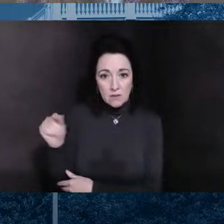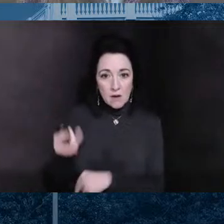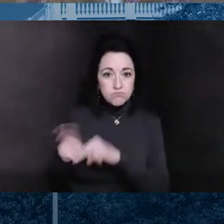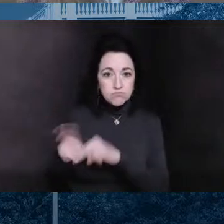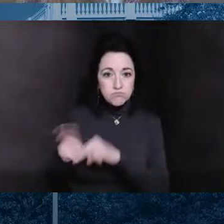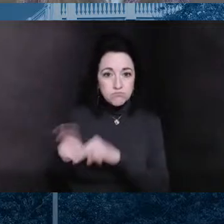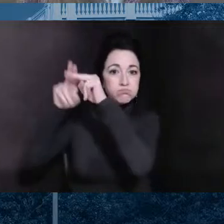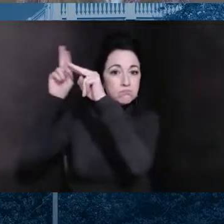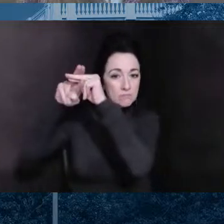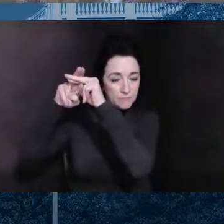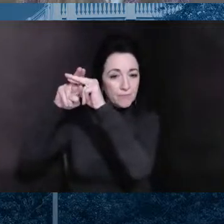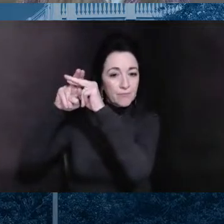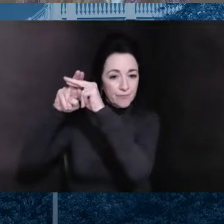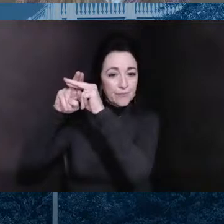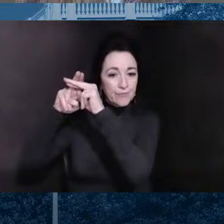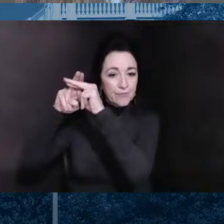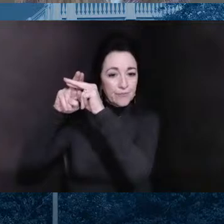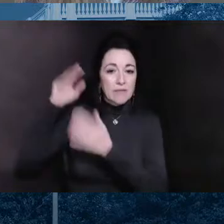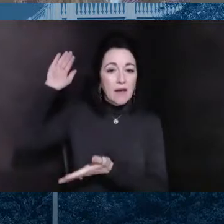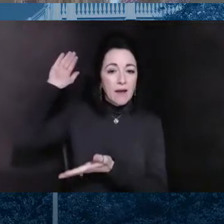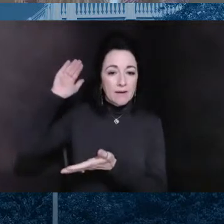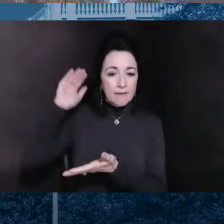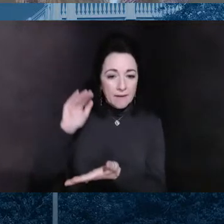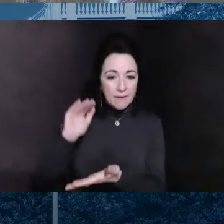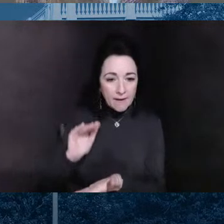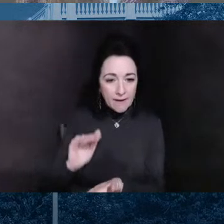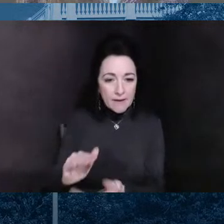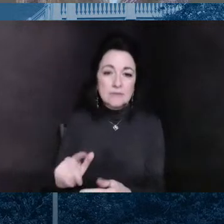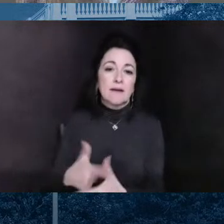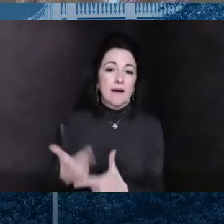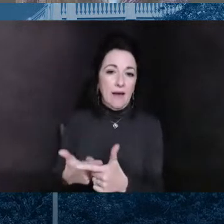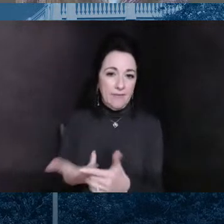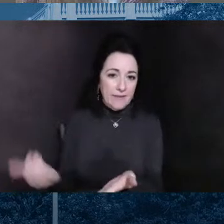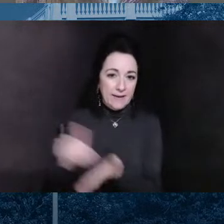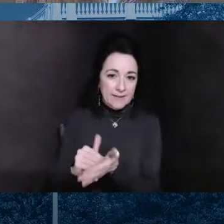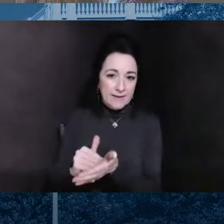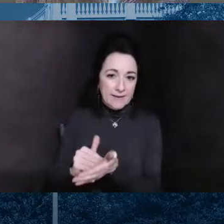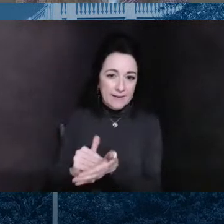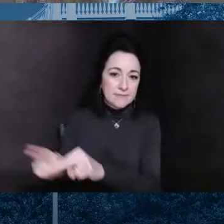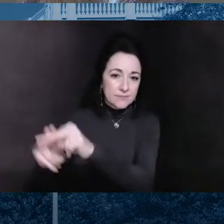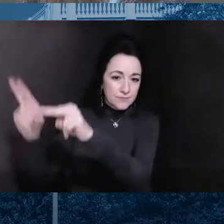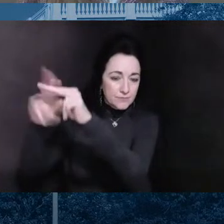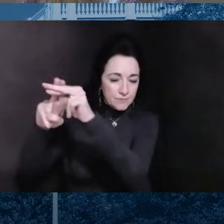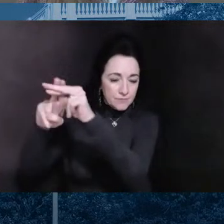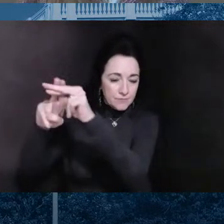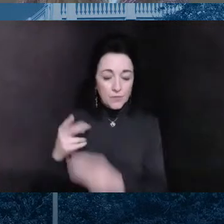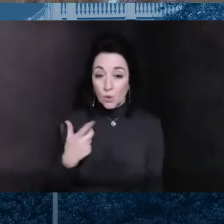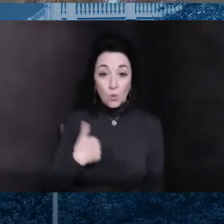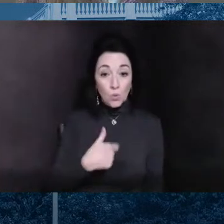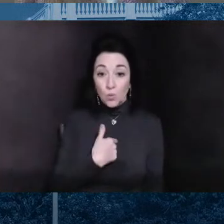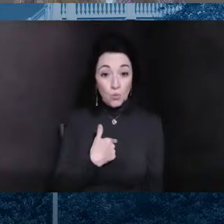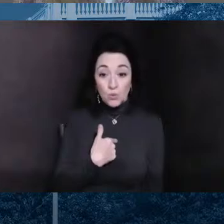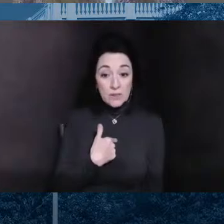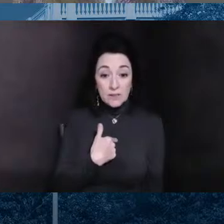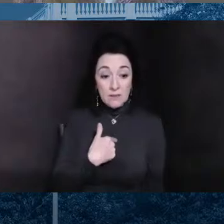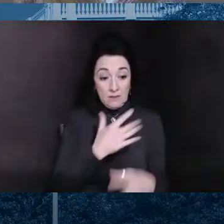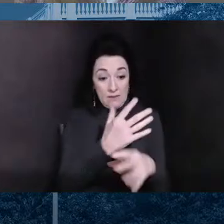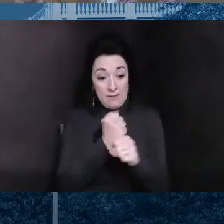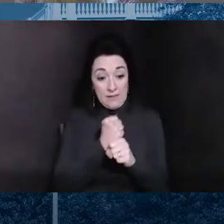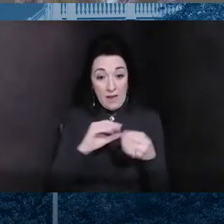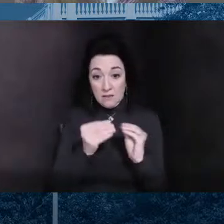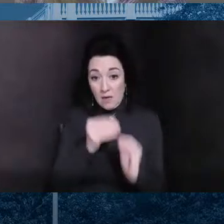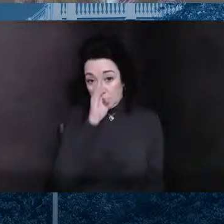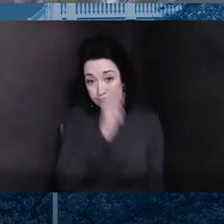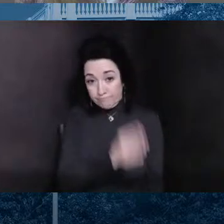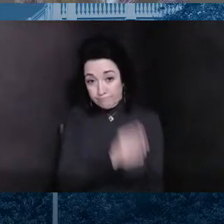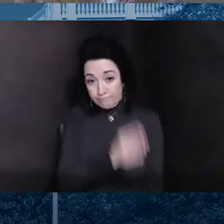that number that's very discrete. We know it. We get the reports from the hospitals. It's not something we have to test. And so it's a